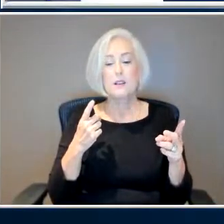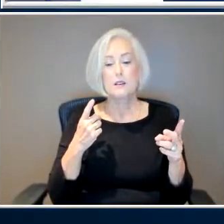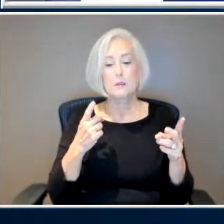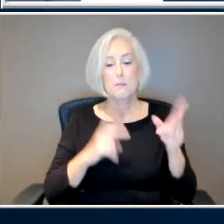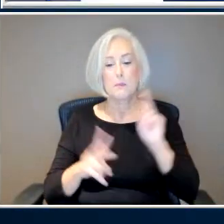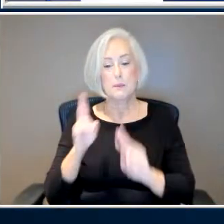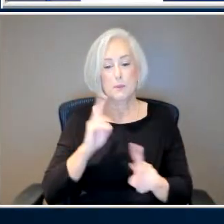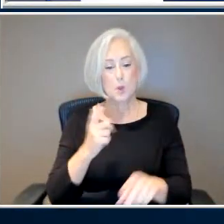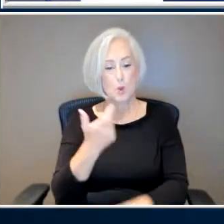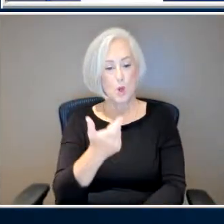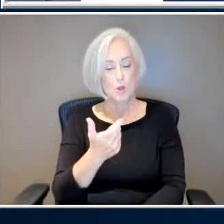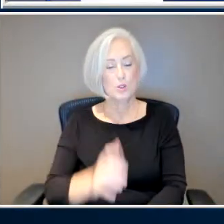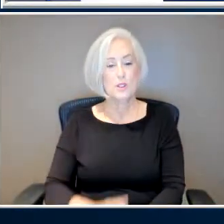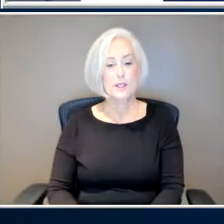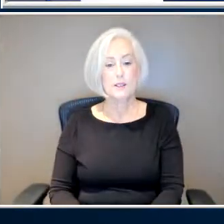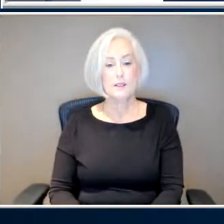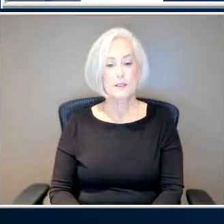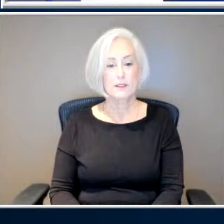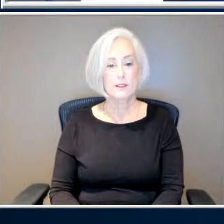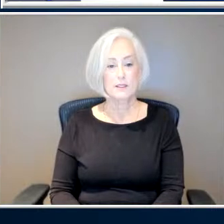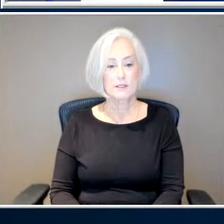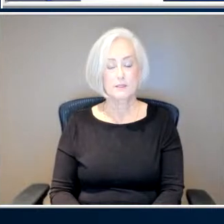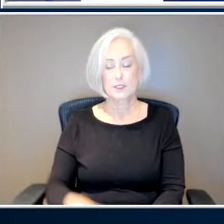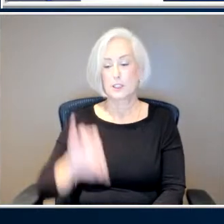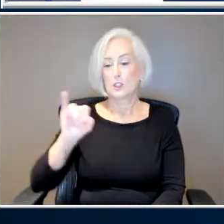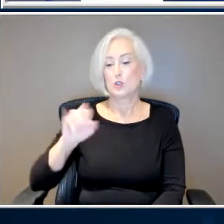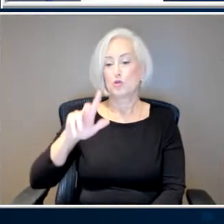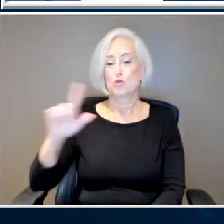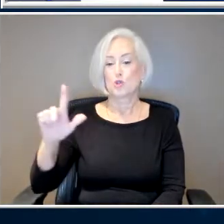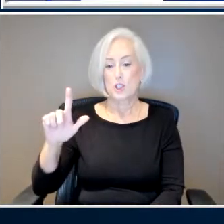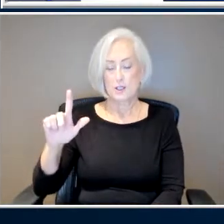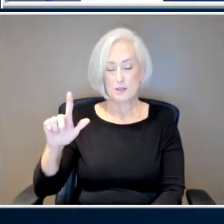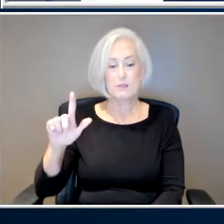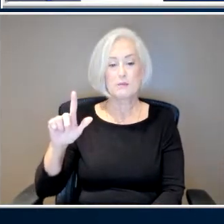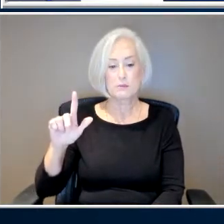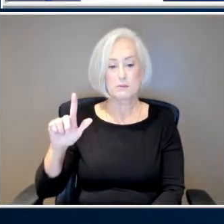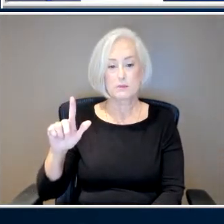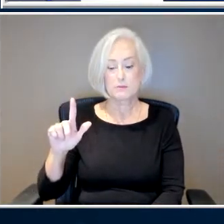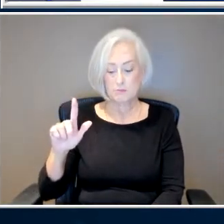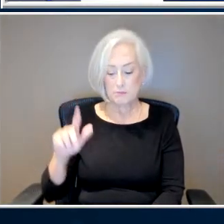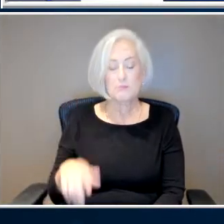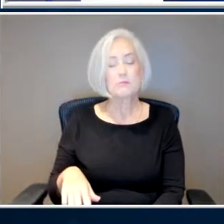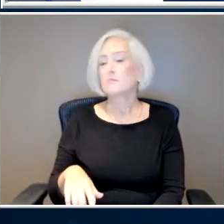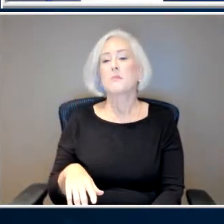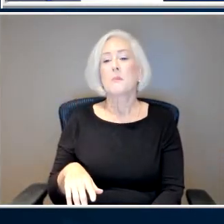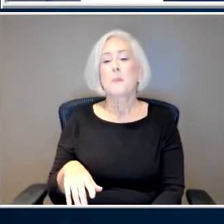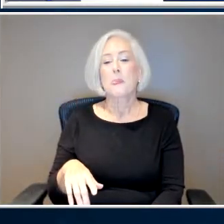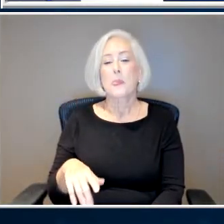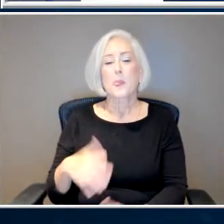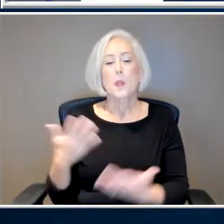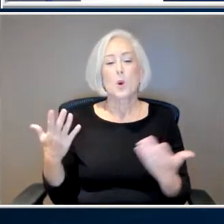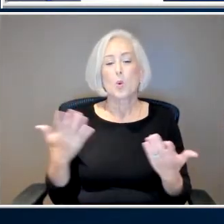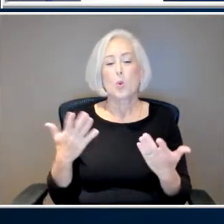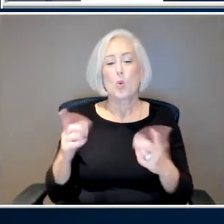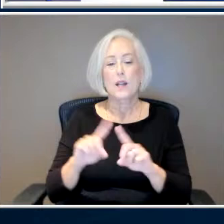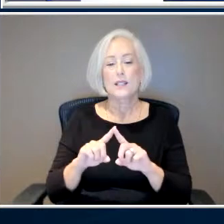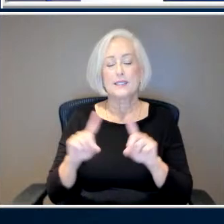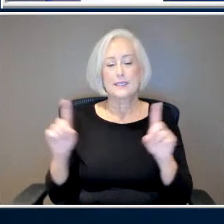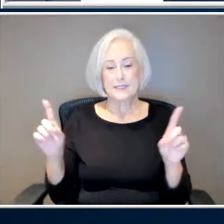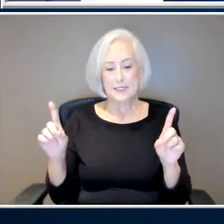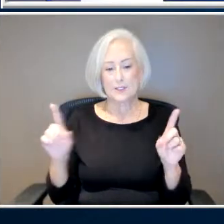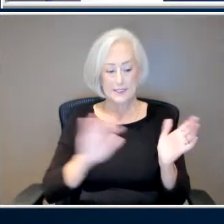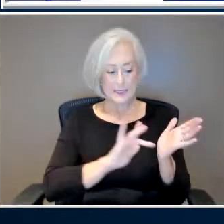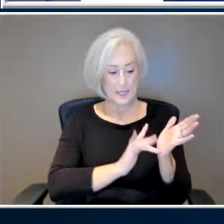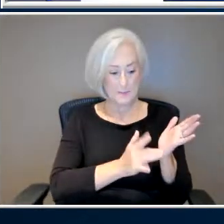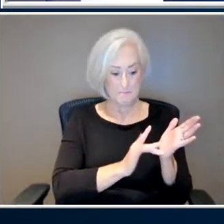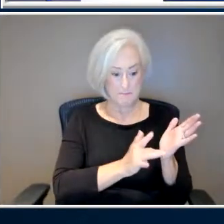gate from Jill. Jill writes, beside the bedside manner, what was the difference in medicine between the cancer diagnosis